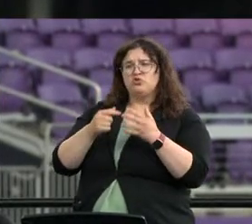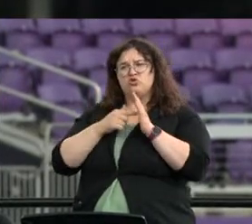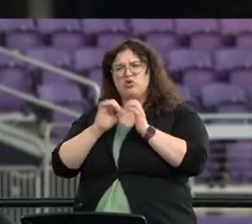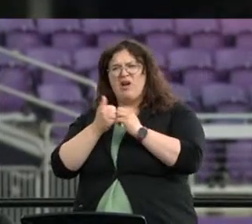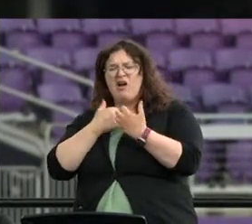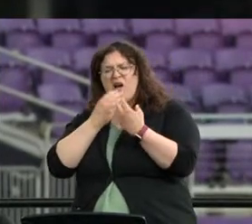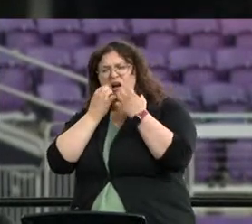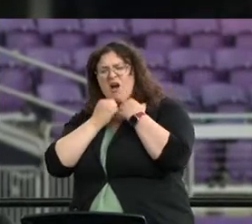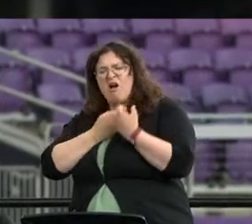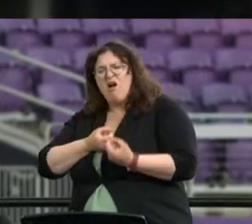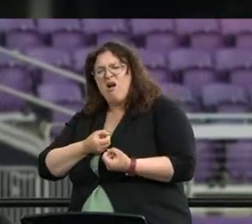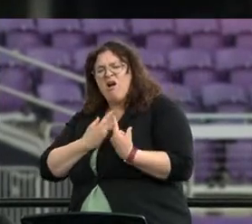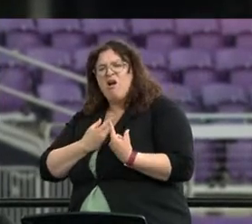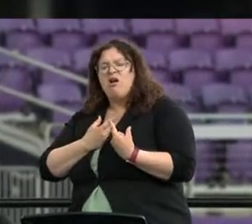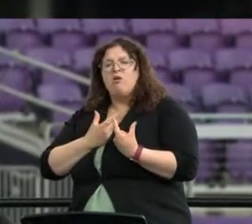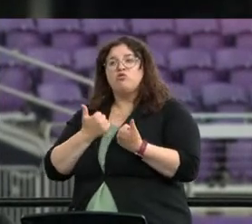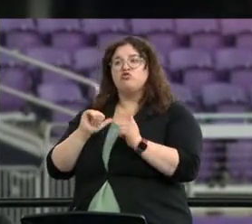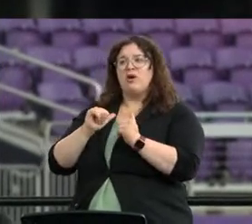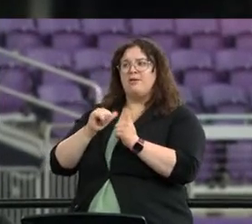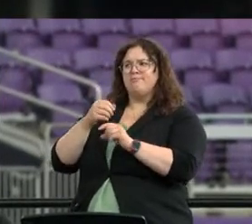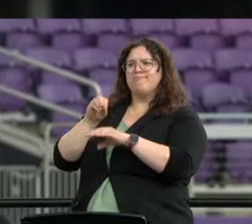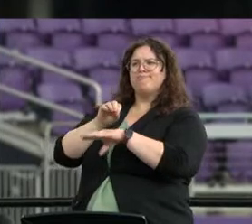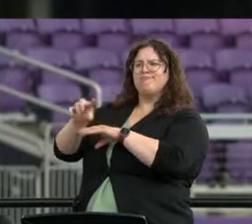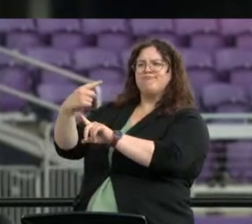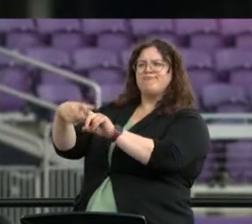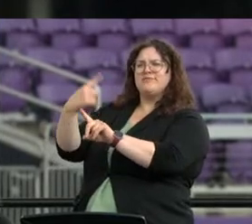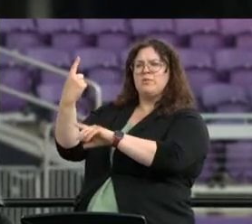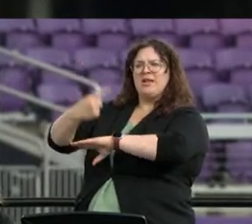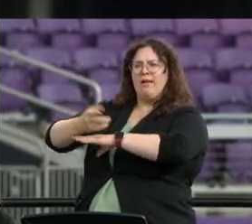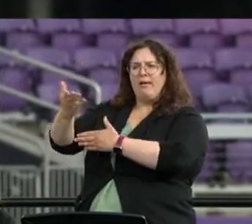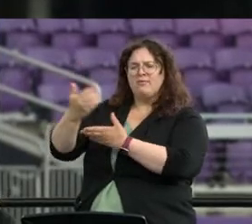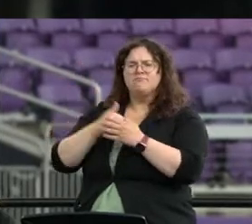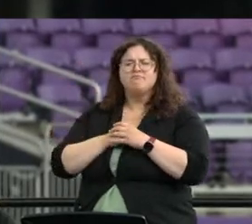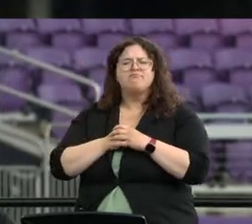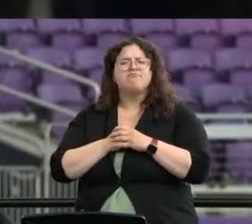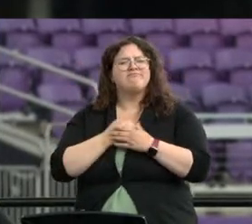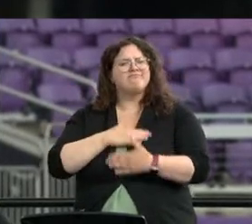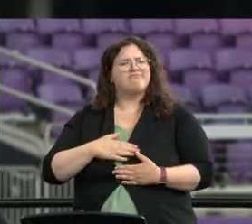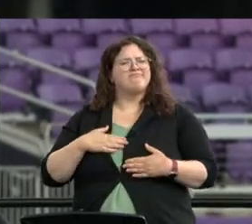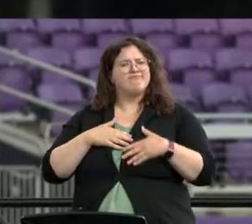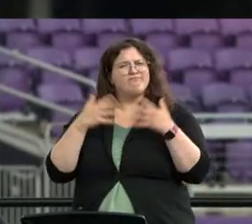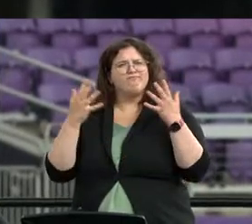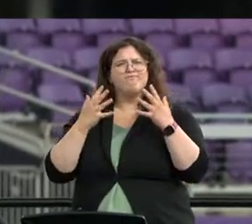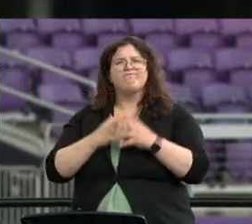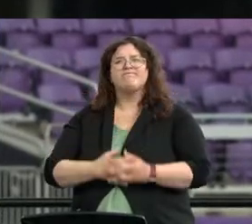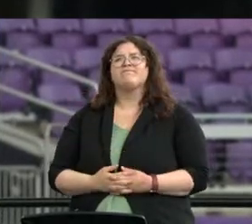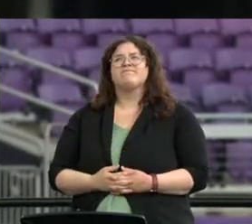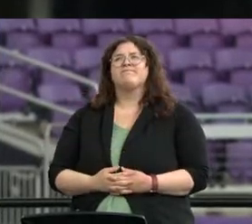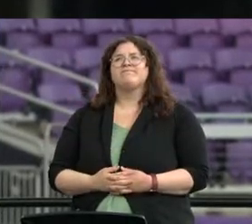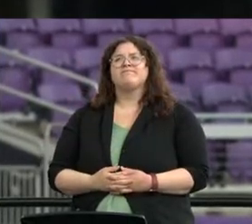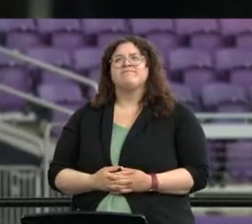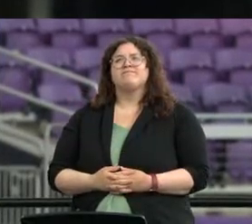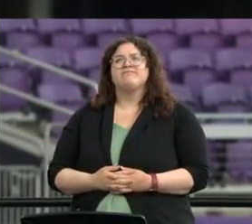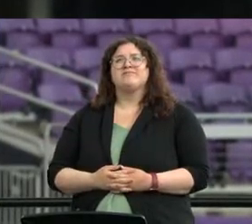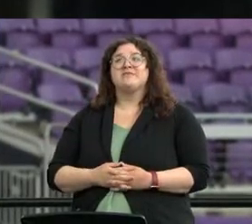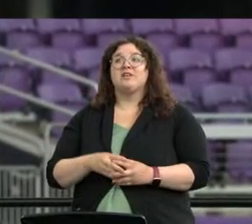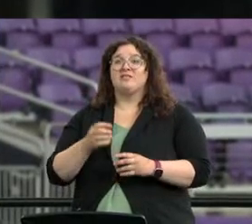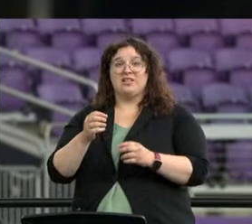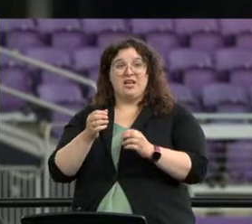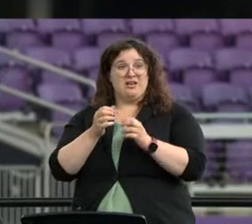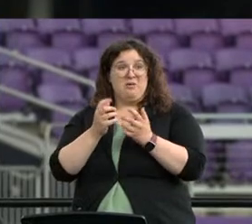or aim to make a positive difference in someone's day. And what I most appreciate about this is that it is always an open